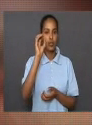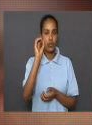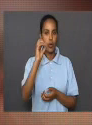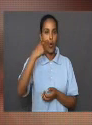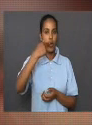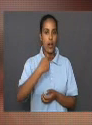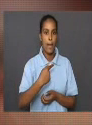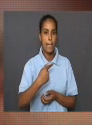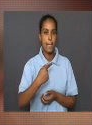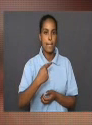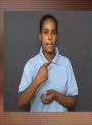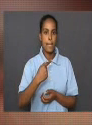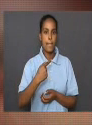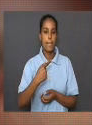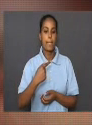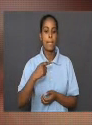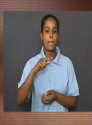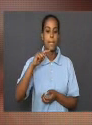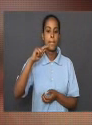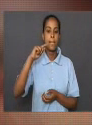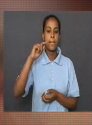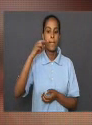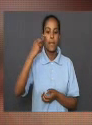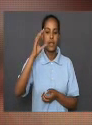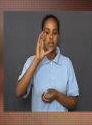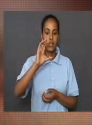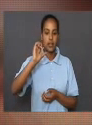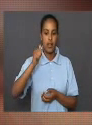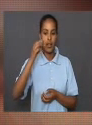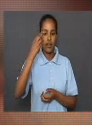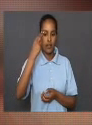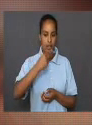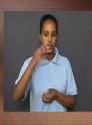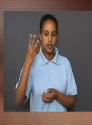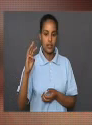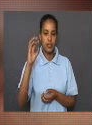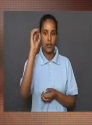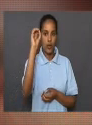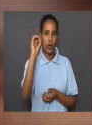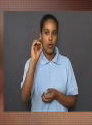1.50 grams of a compound of molecular mass